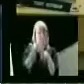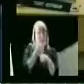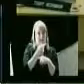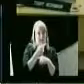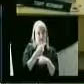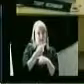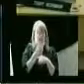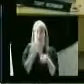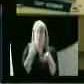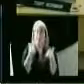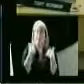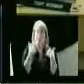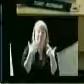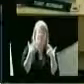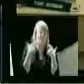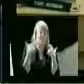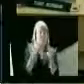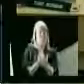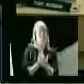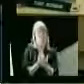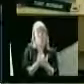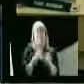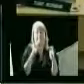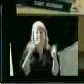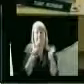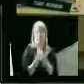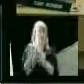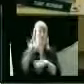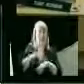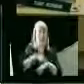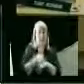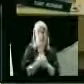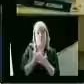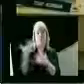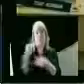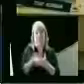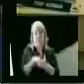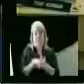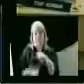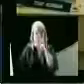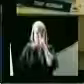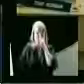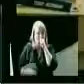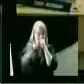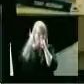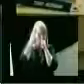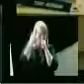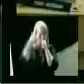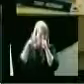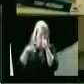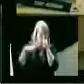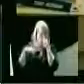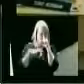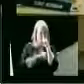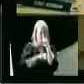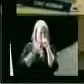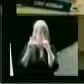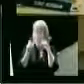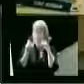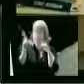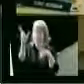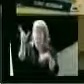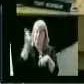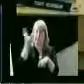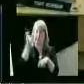a colossal waste of time and money. And I think this Board needs to hear it a little more